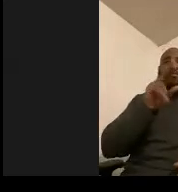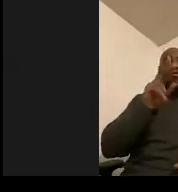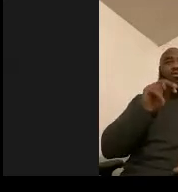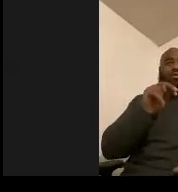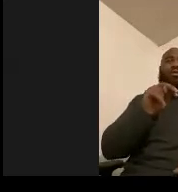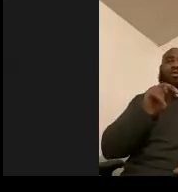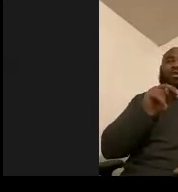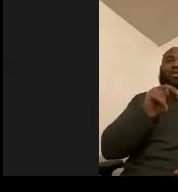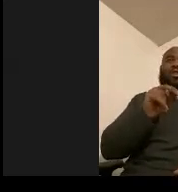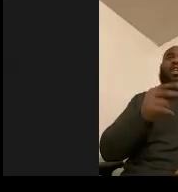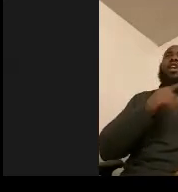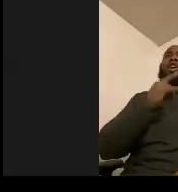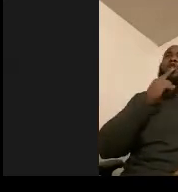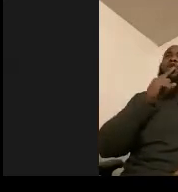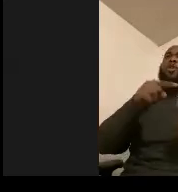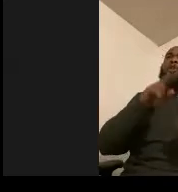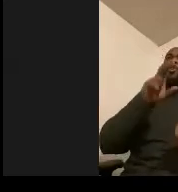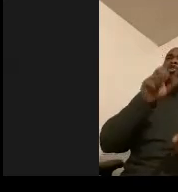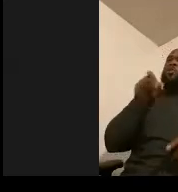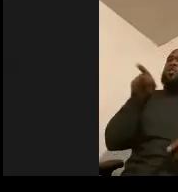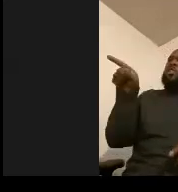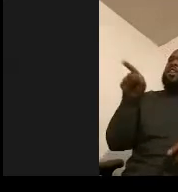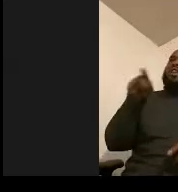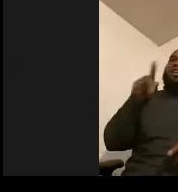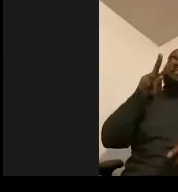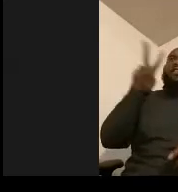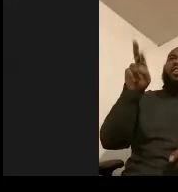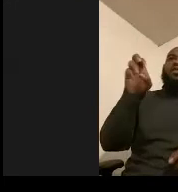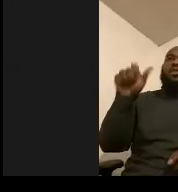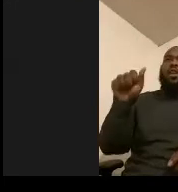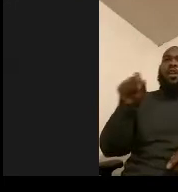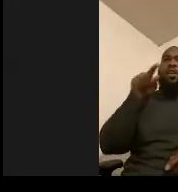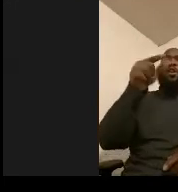in Venezuela, in Guatemala. Next, please.